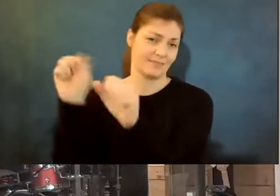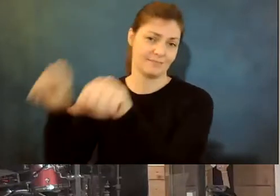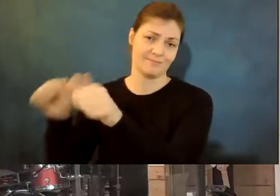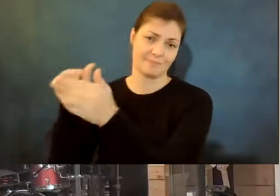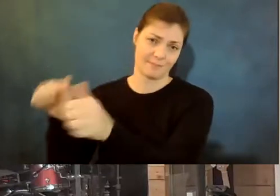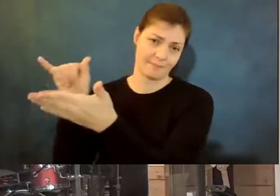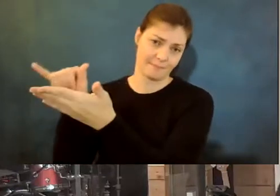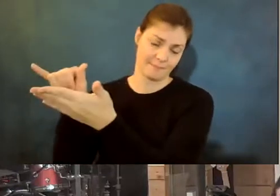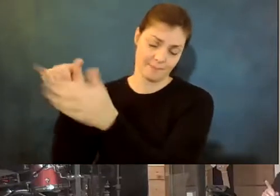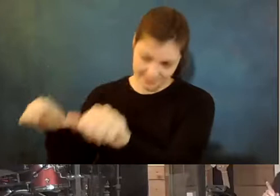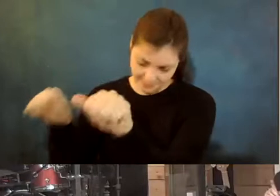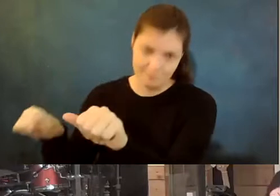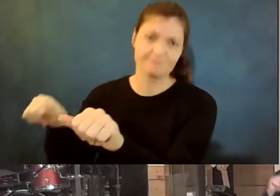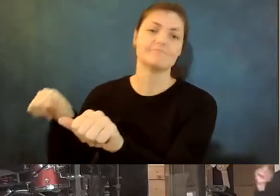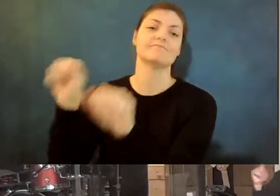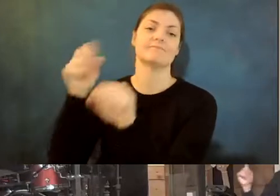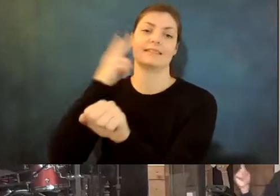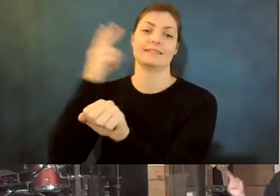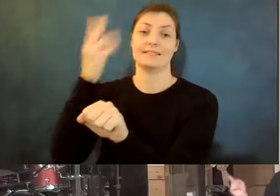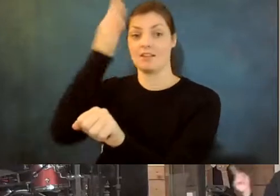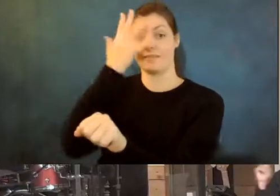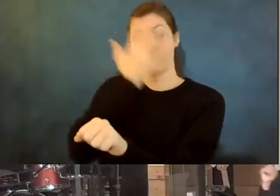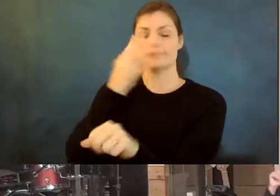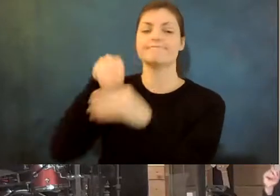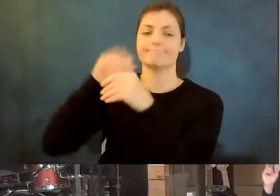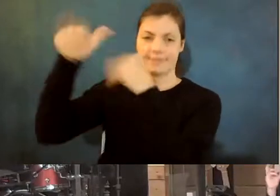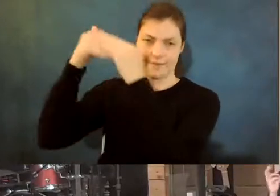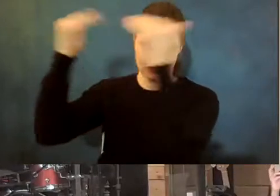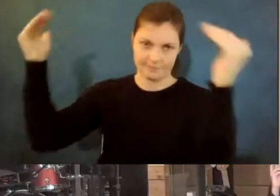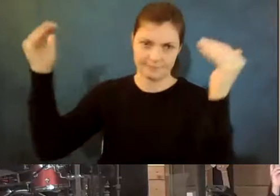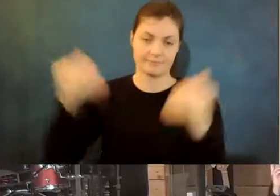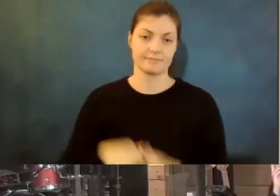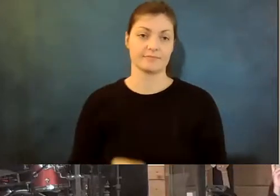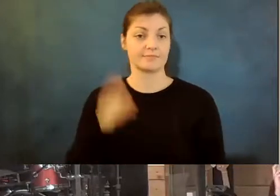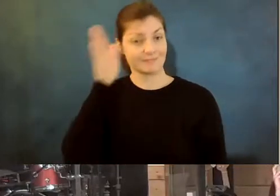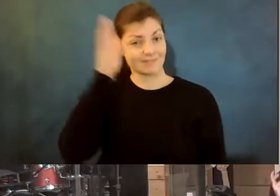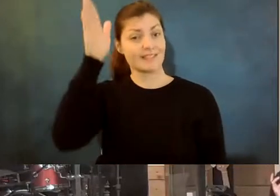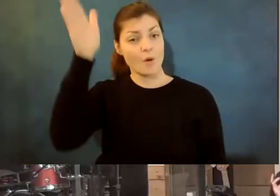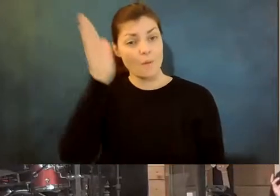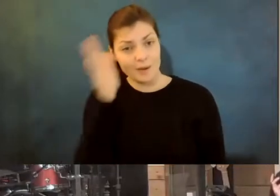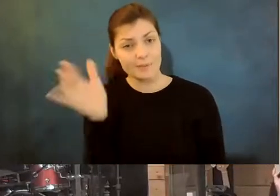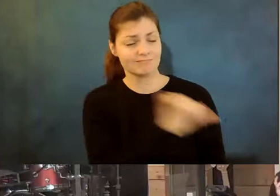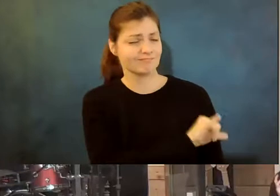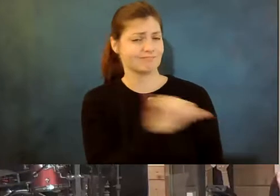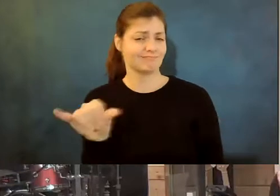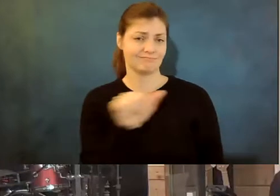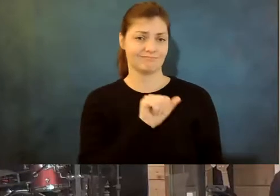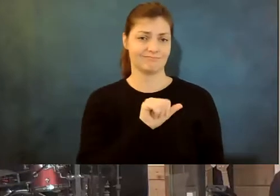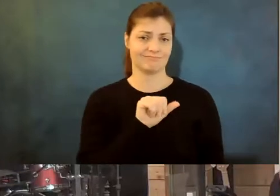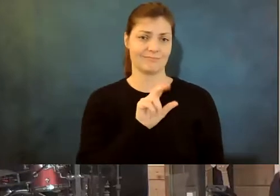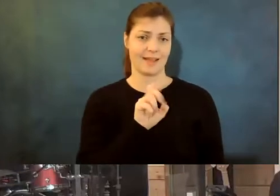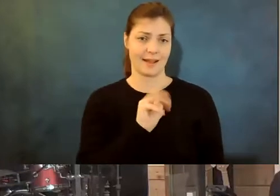Here's the cool thing. God always finishes what he starts. There will come a day where we'll be like Adam and Eve, walking with God face